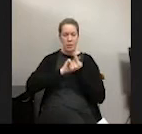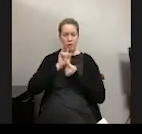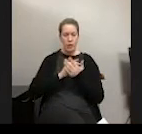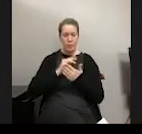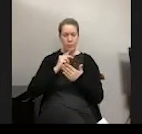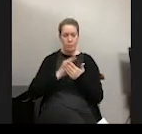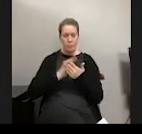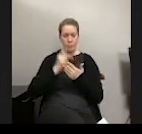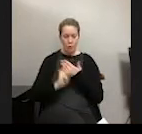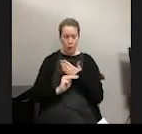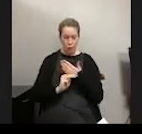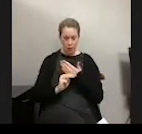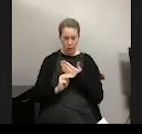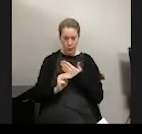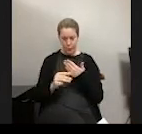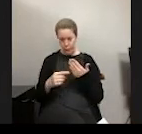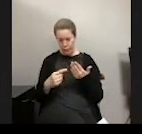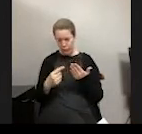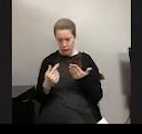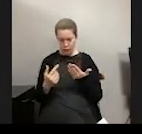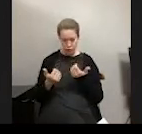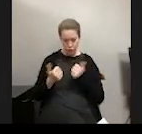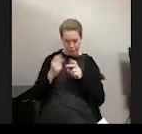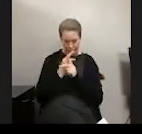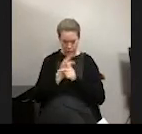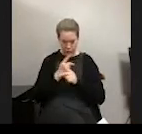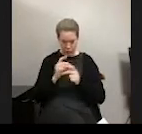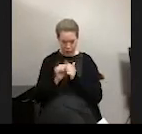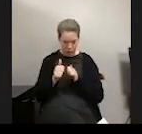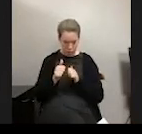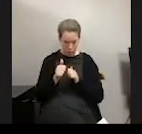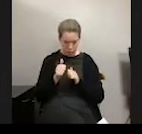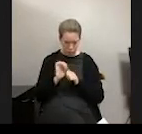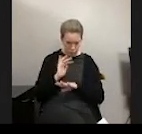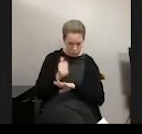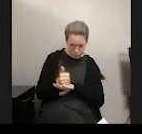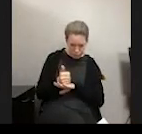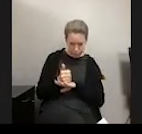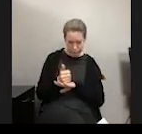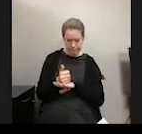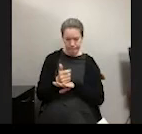to in some way facilitate, but also